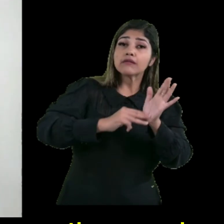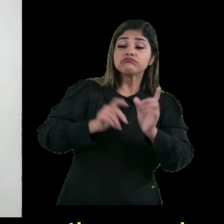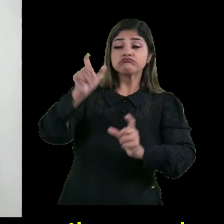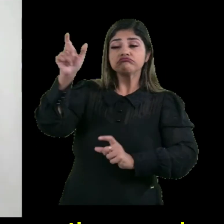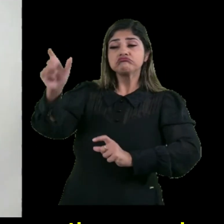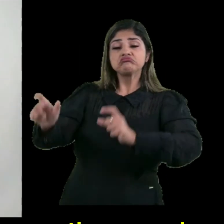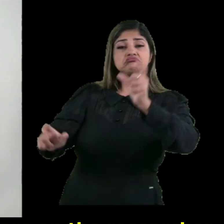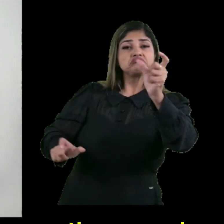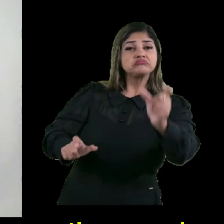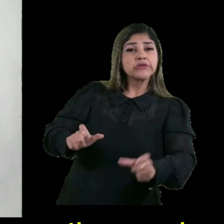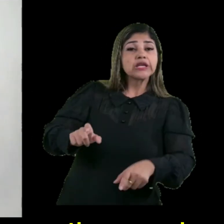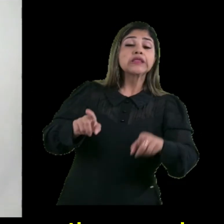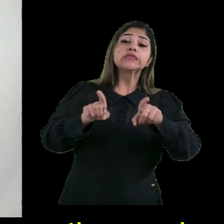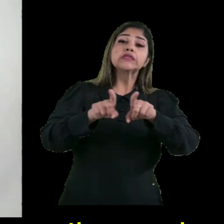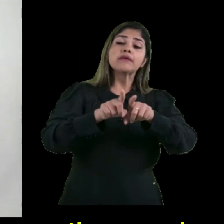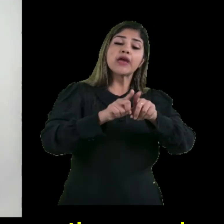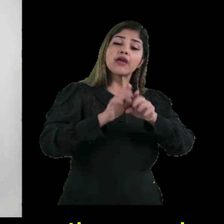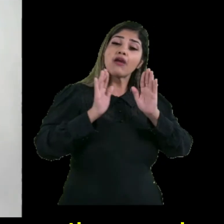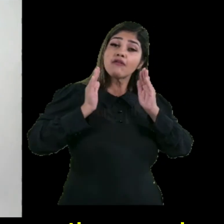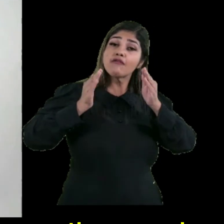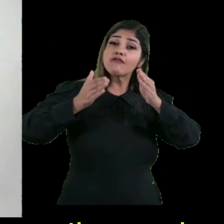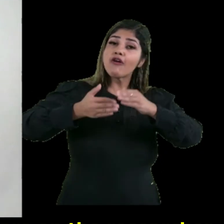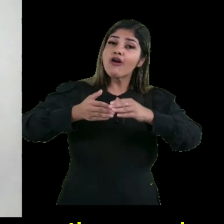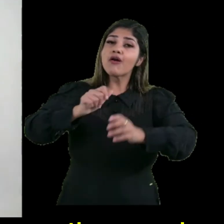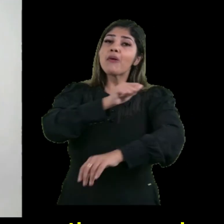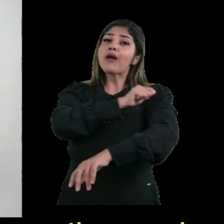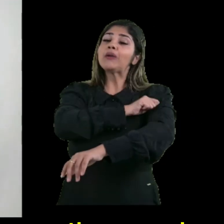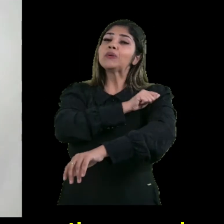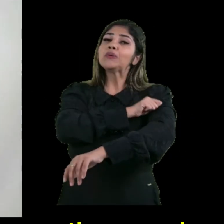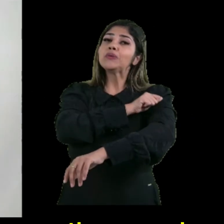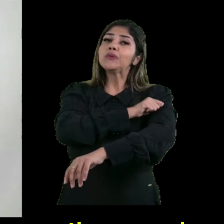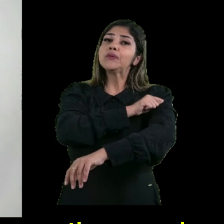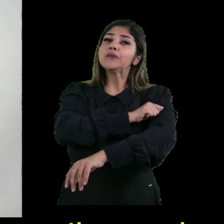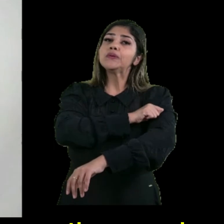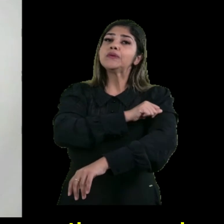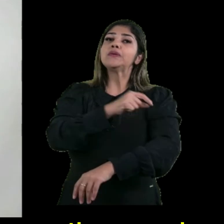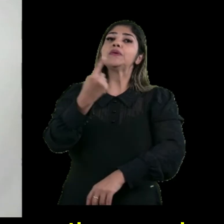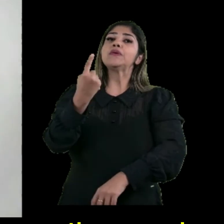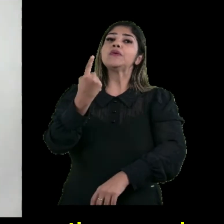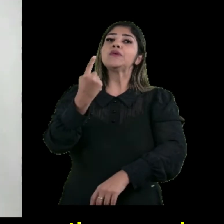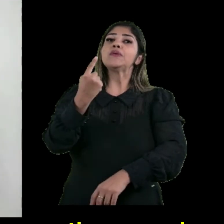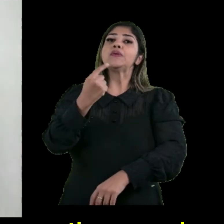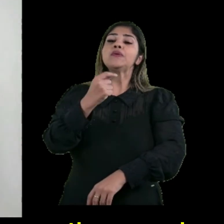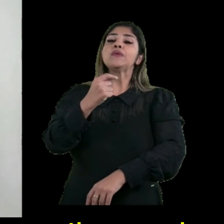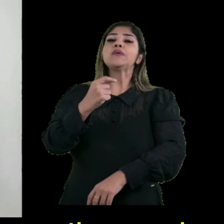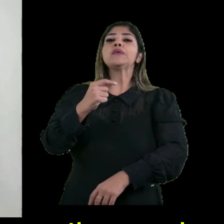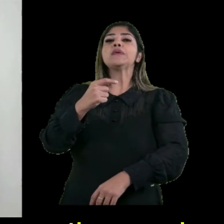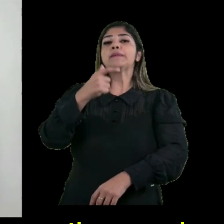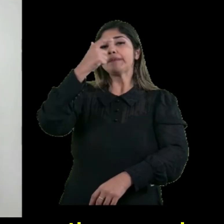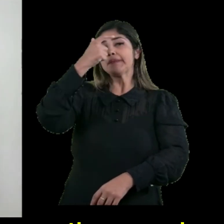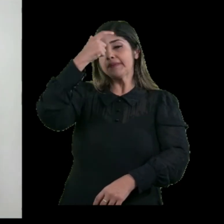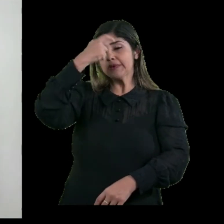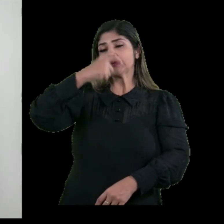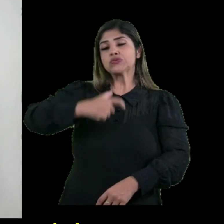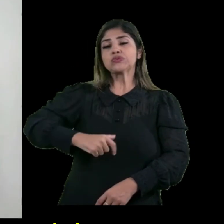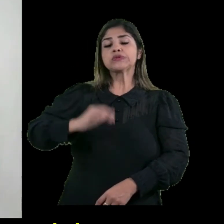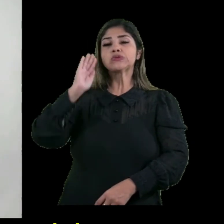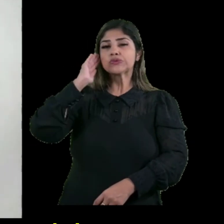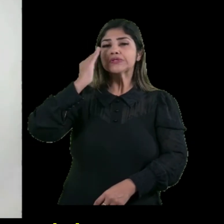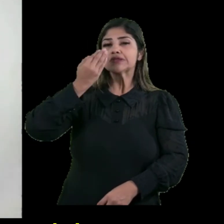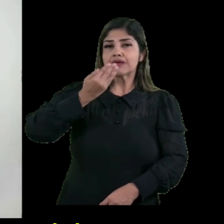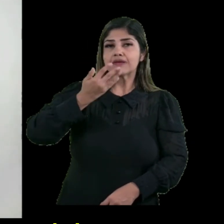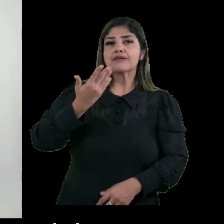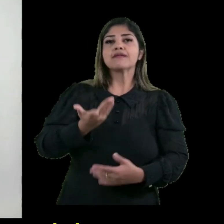Our characters and focus are on the researcher students, the student with deafblindness.